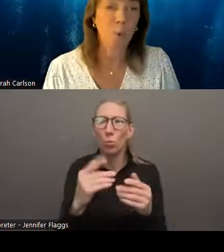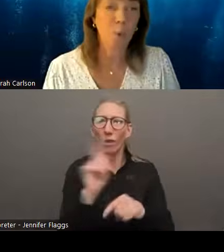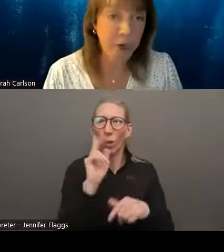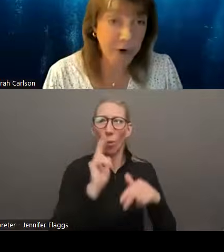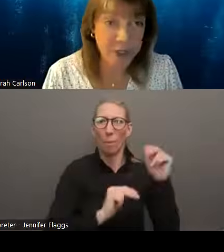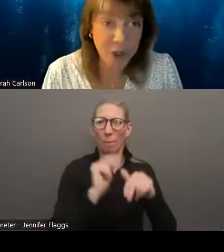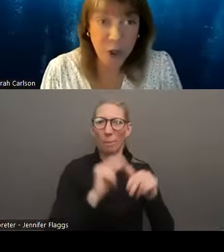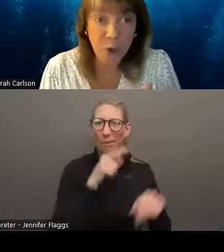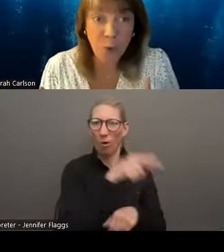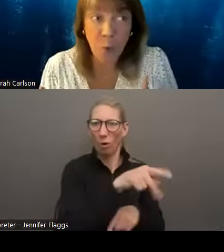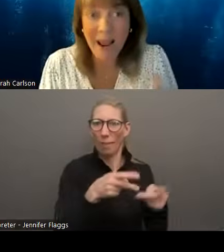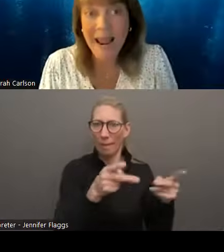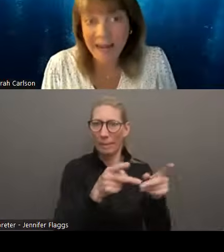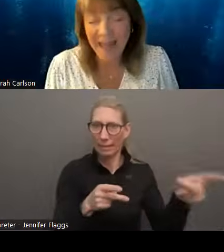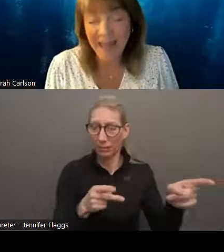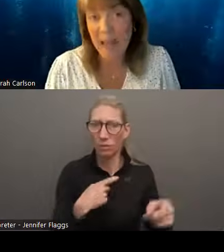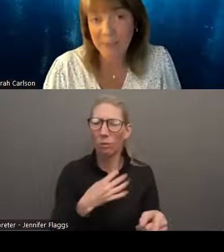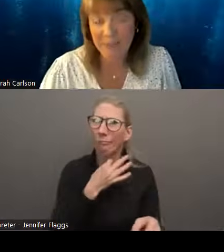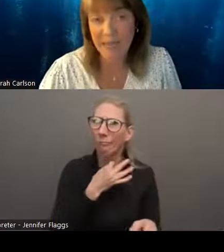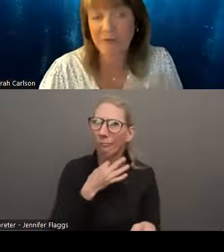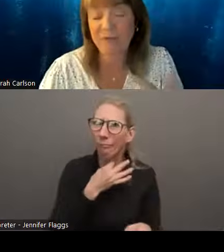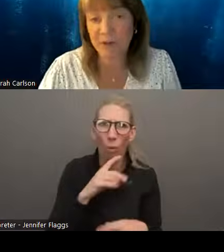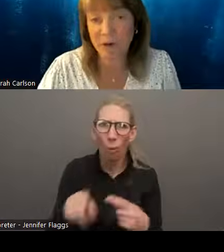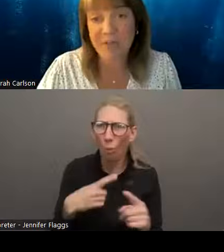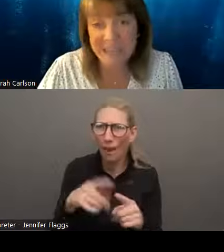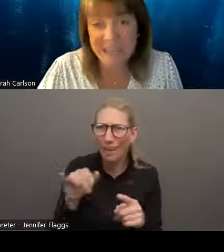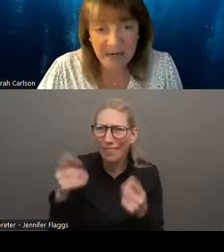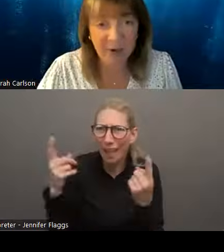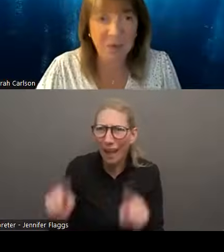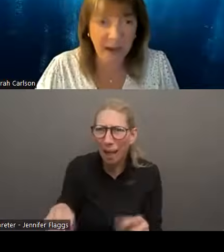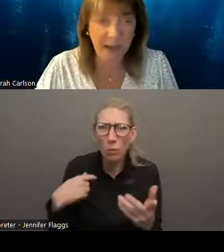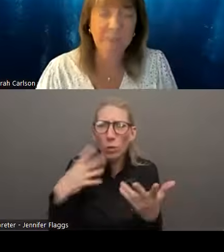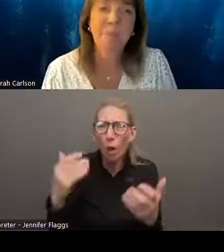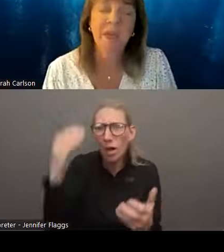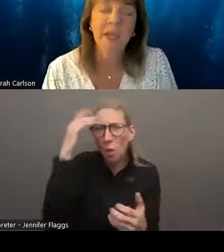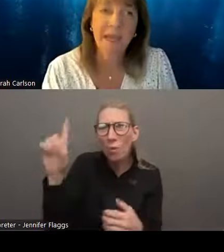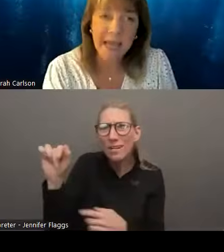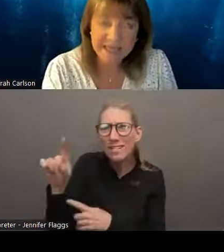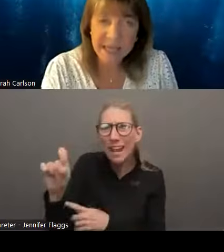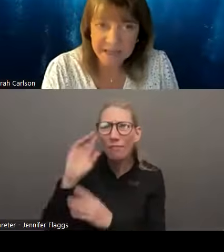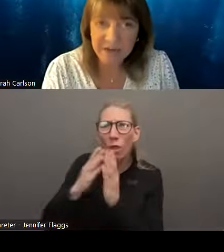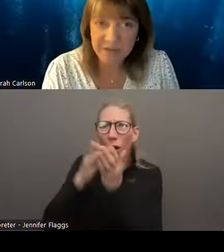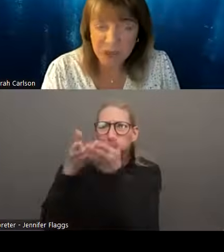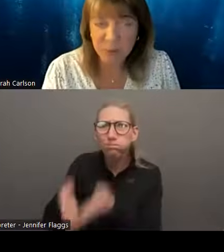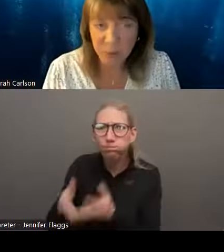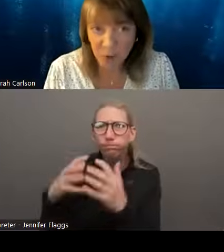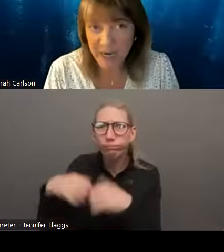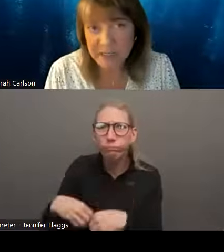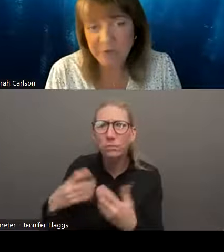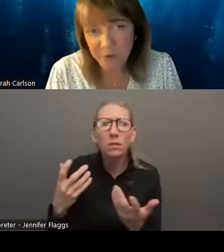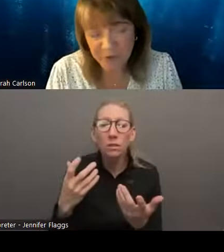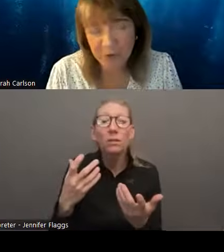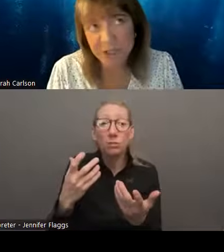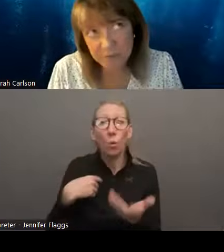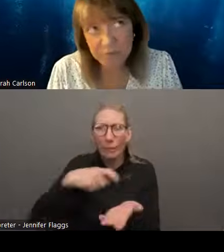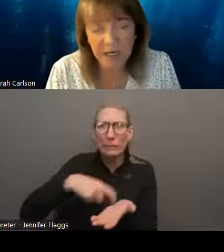So we were curious to know when that happened and figure out the date of the wreck. As the excavation progressed